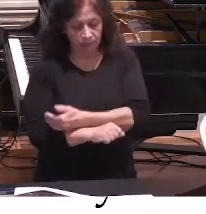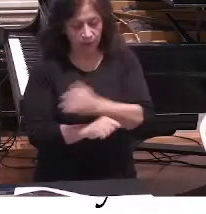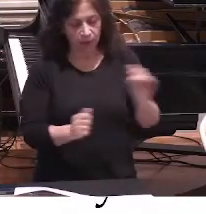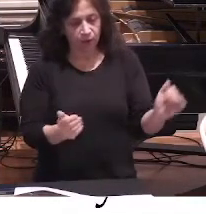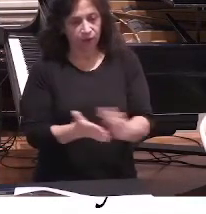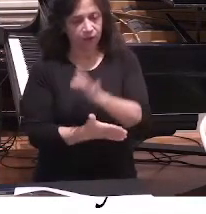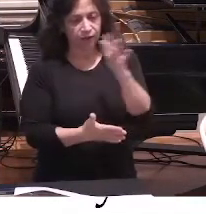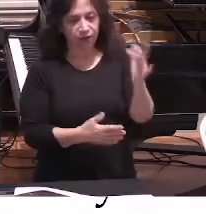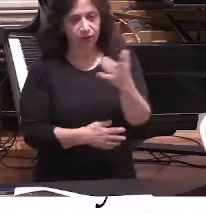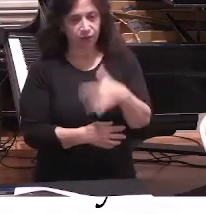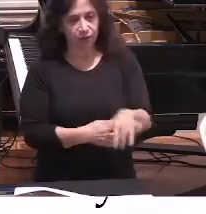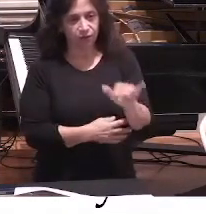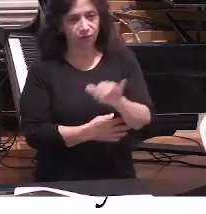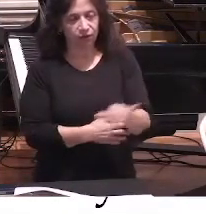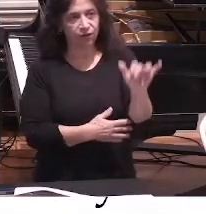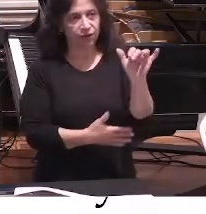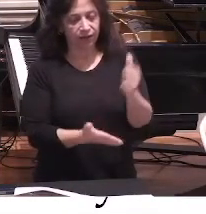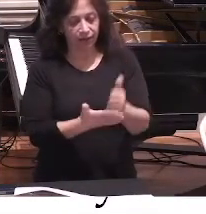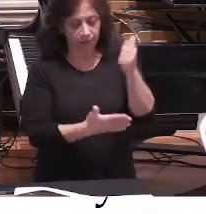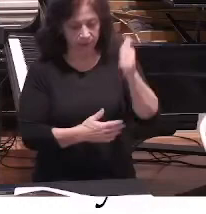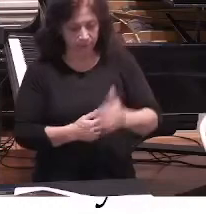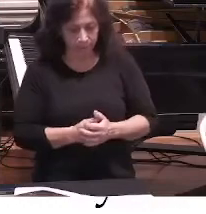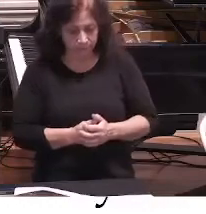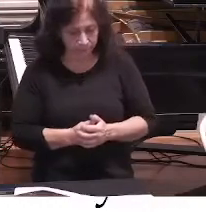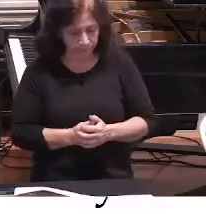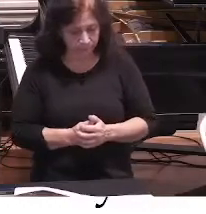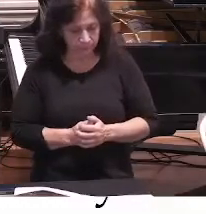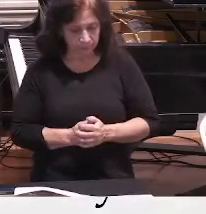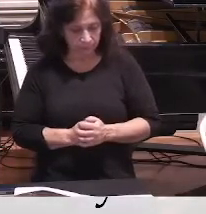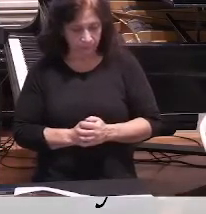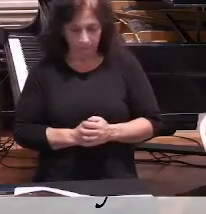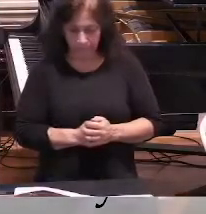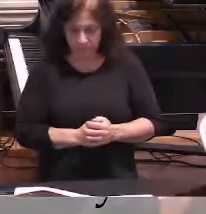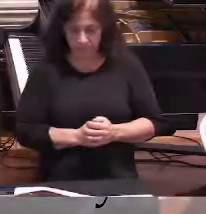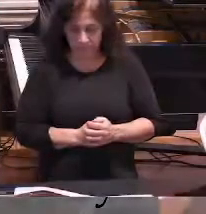and the power, and the glory forever. Amen.